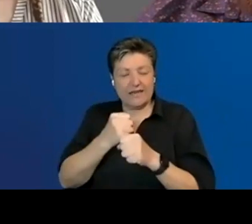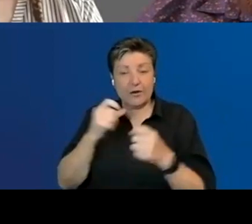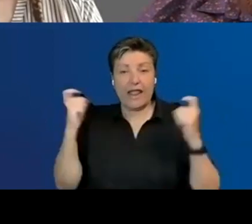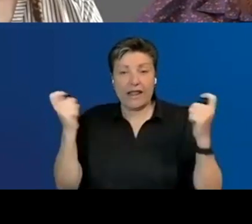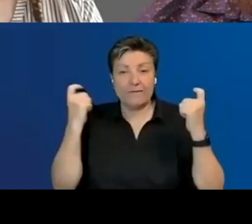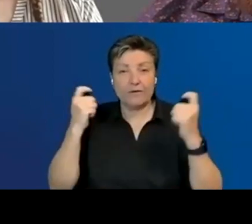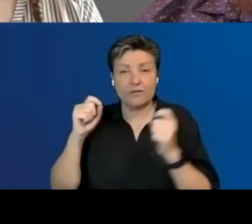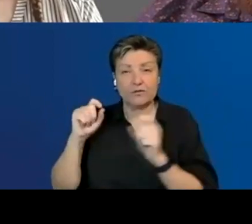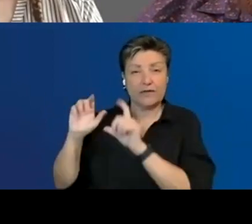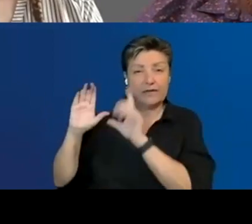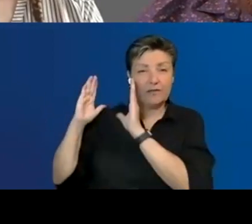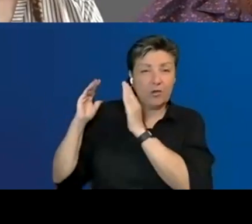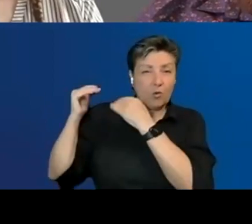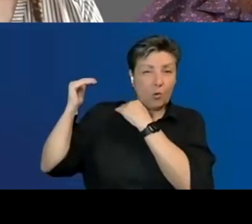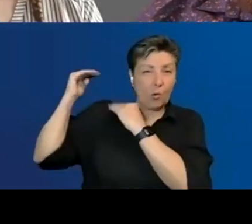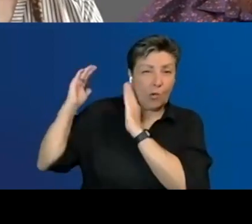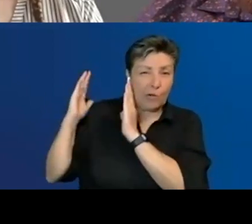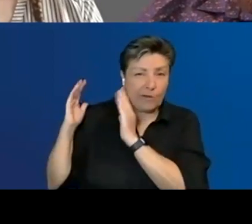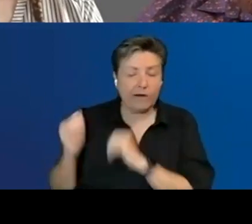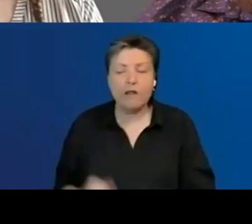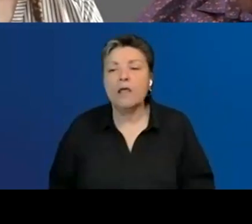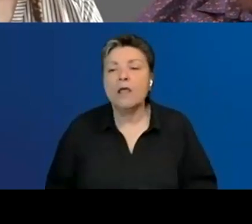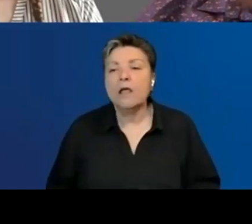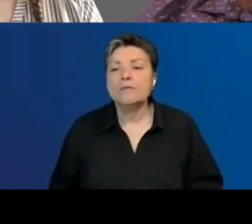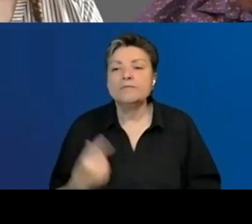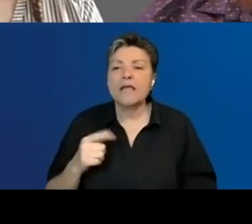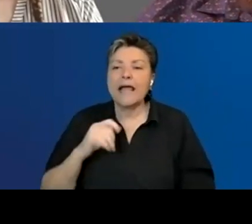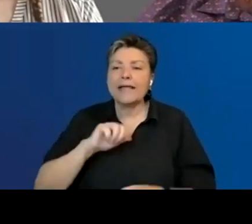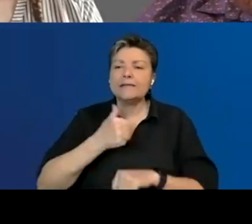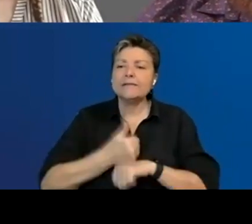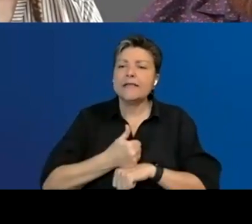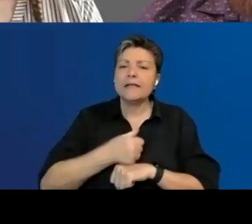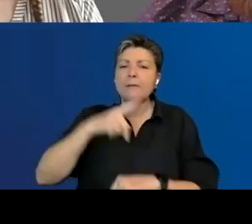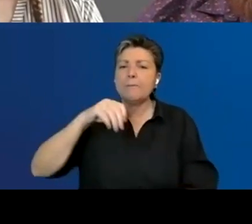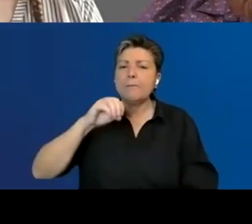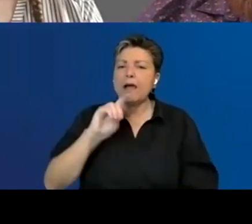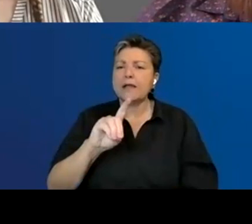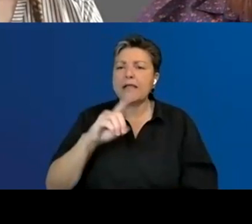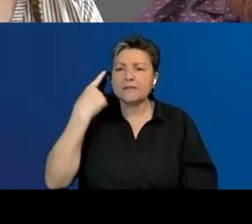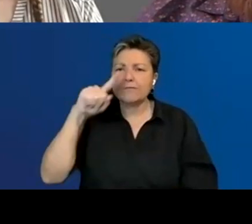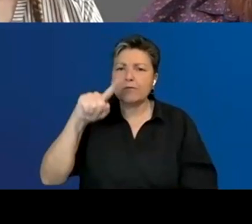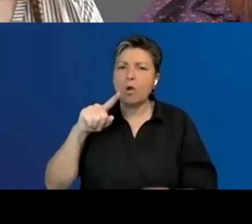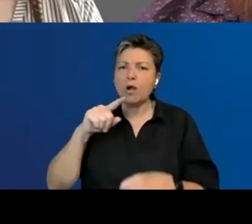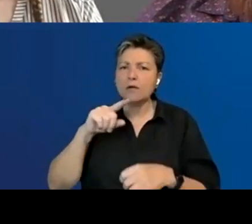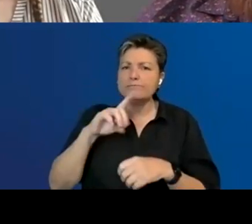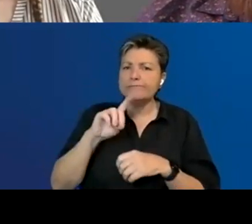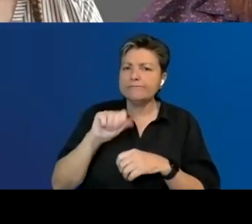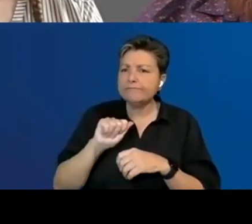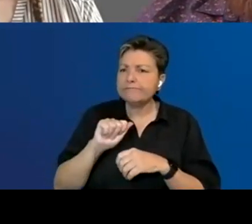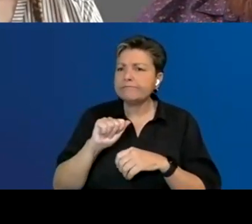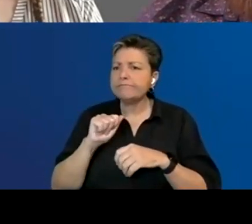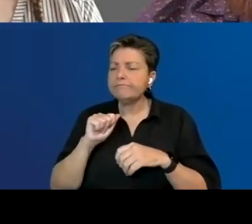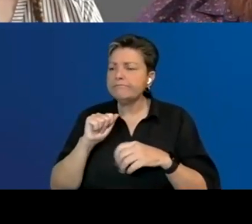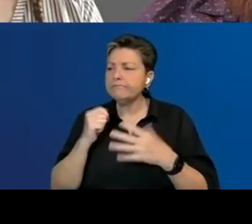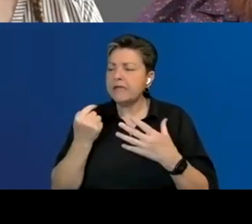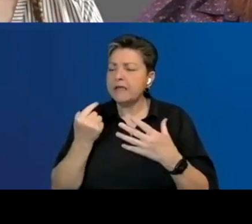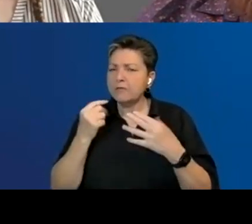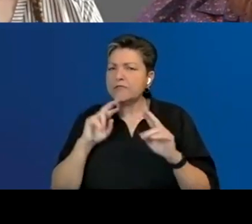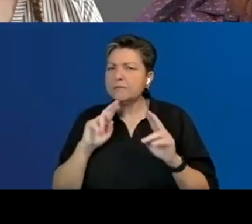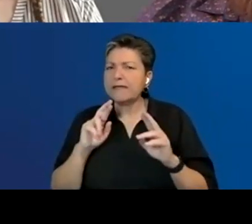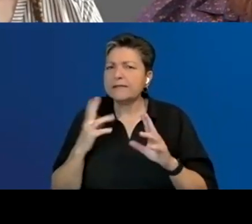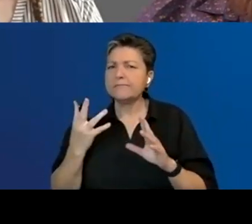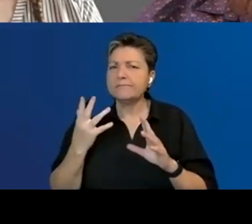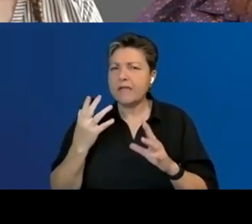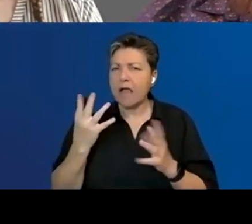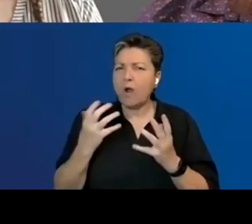relationships with chronic illness and disability. And I started it because I wanted to answer questions that I had and that